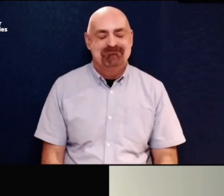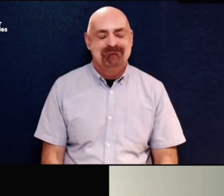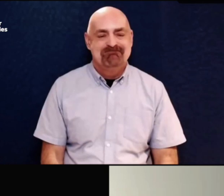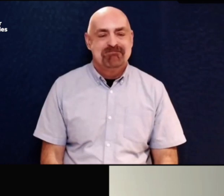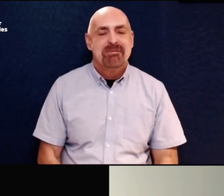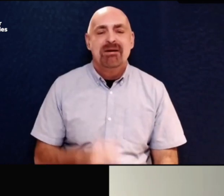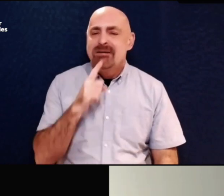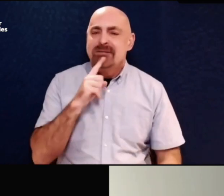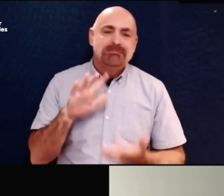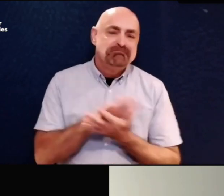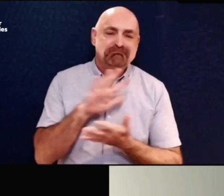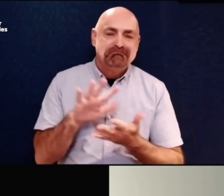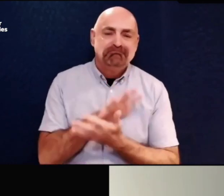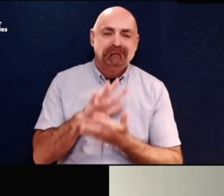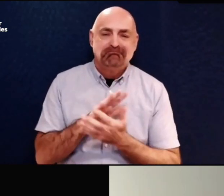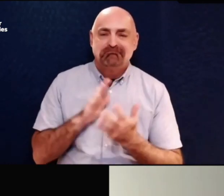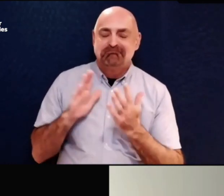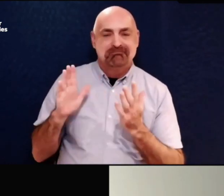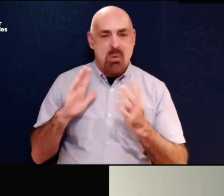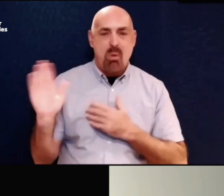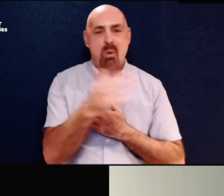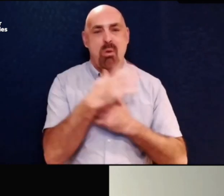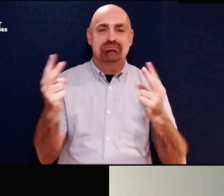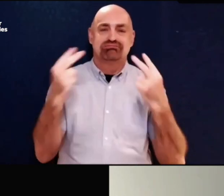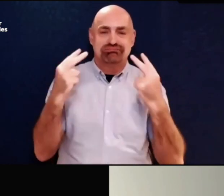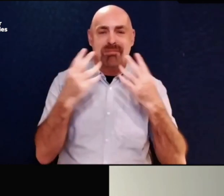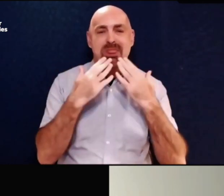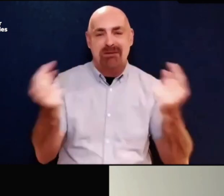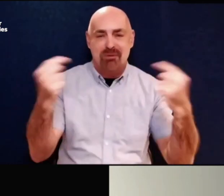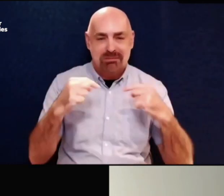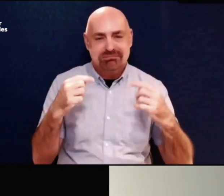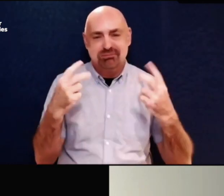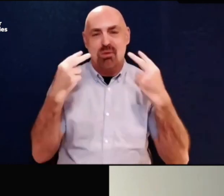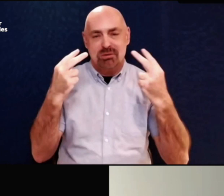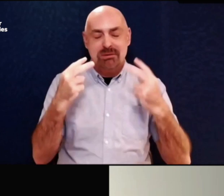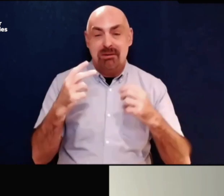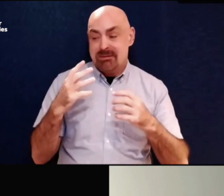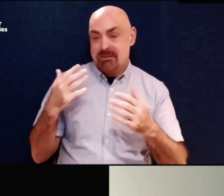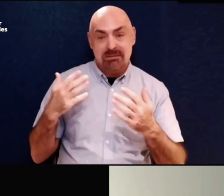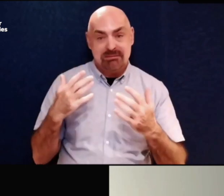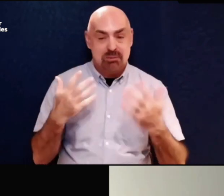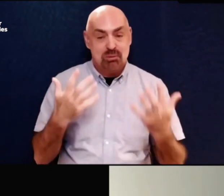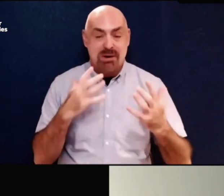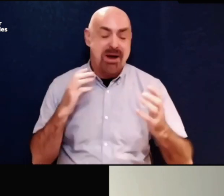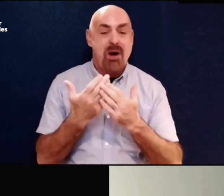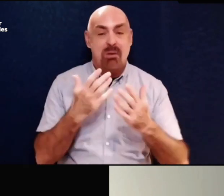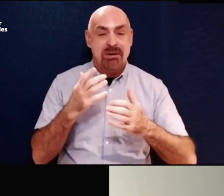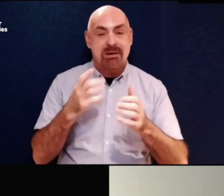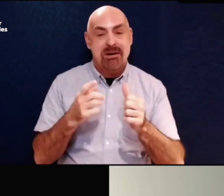I'm delighted to welcome each and every one of you, the latest of Anna Freud Center's transformation